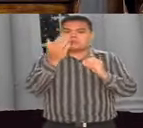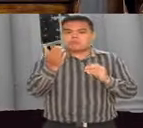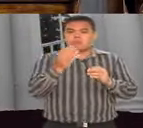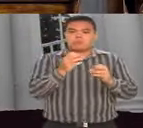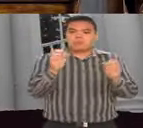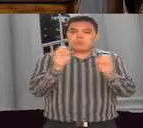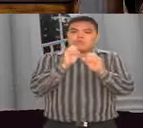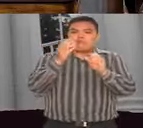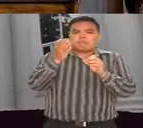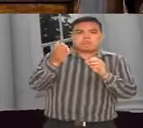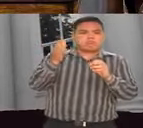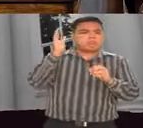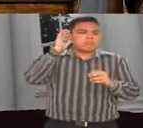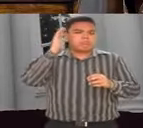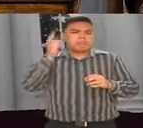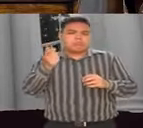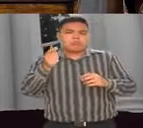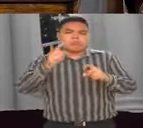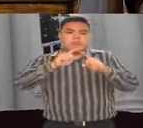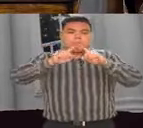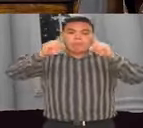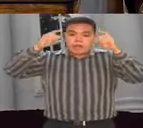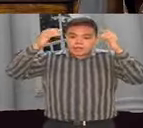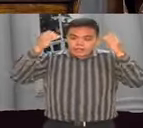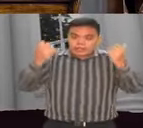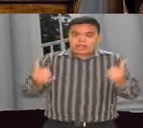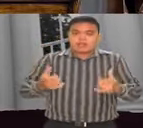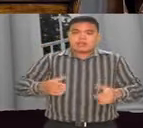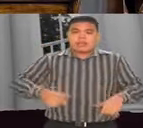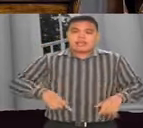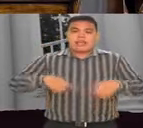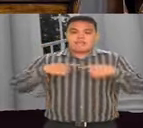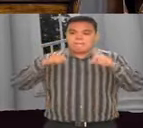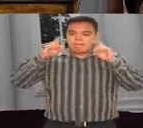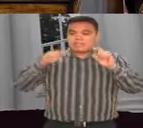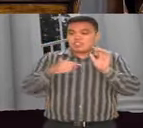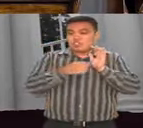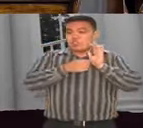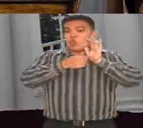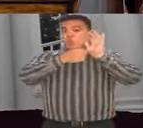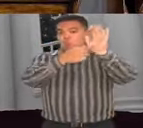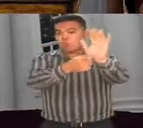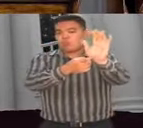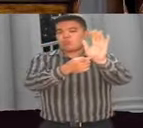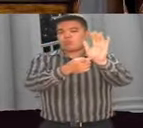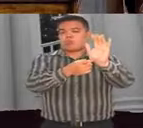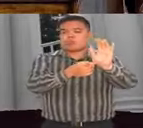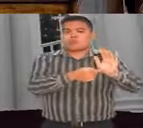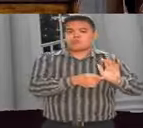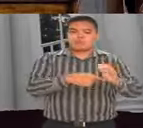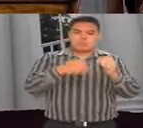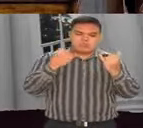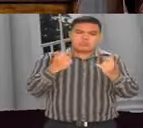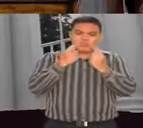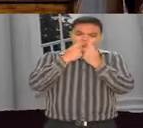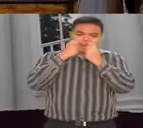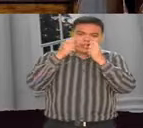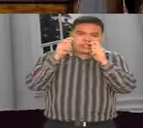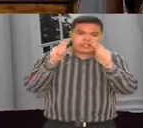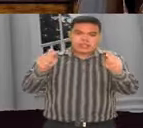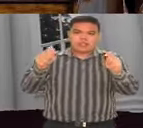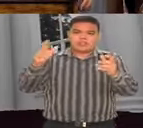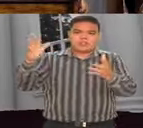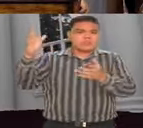Murala sa tagwa diha. Kinahanglan na atong life na impact. And that is what we are trying